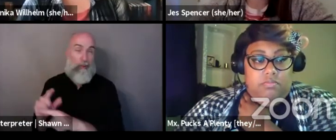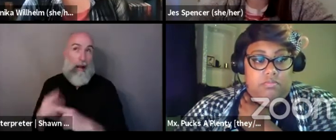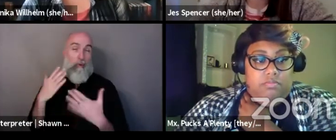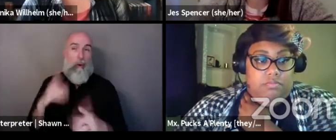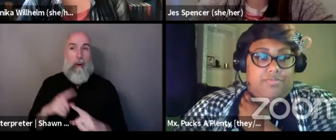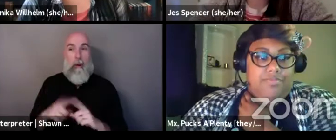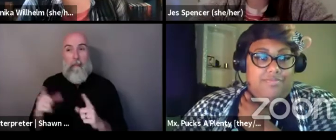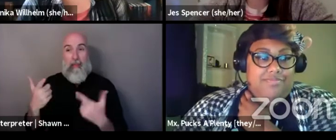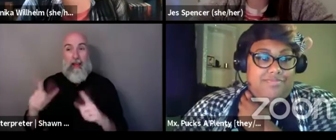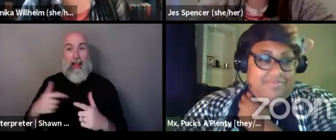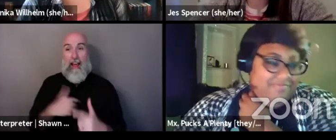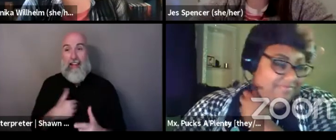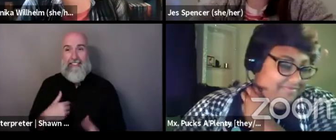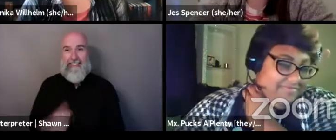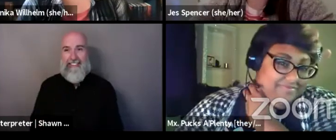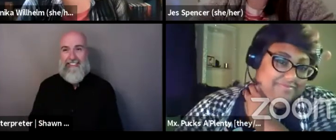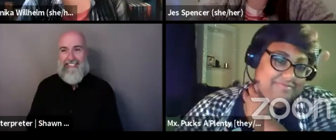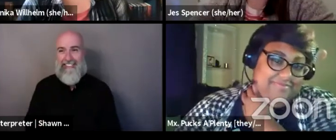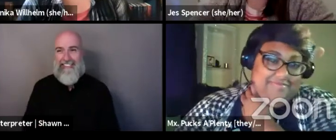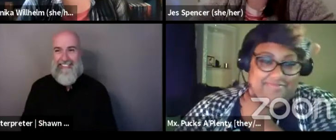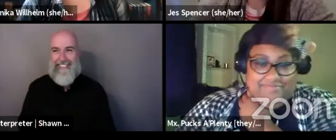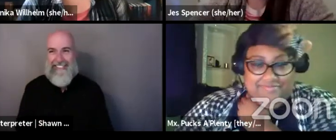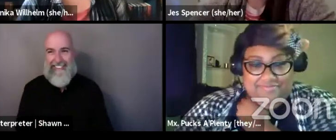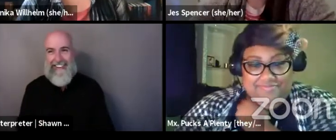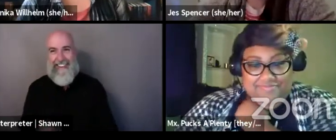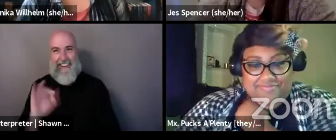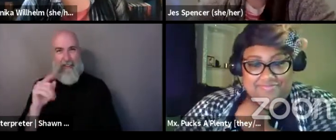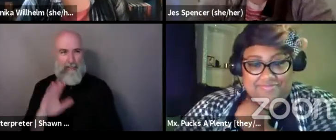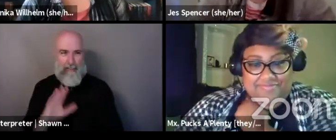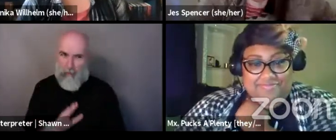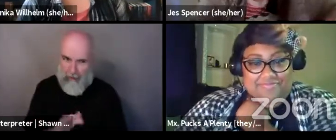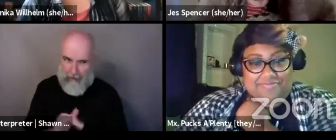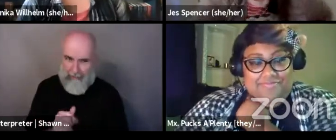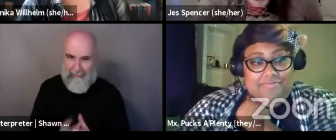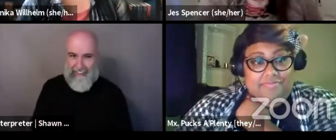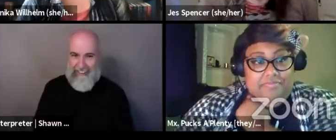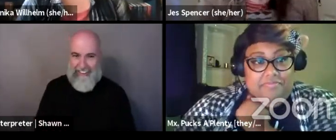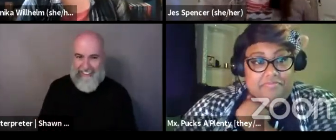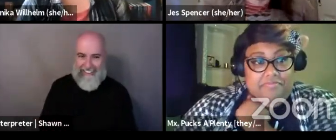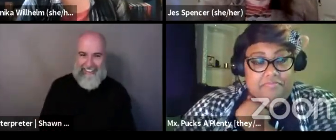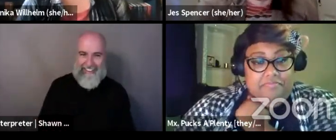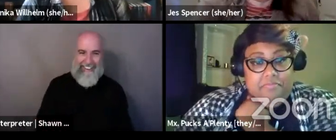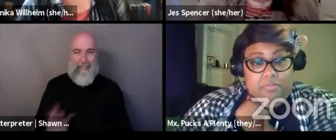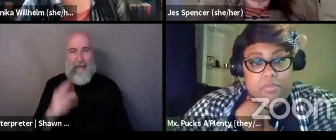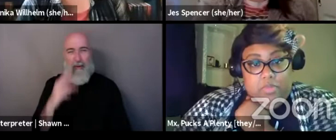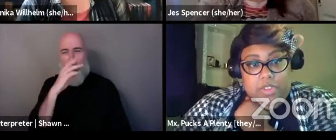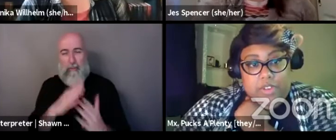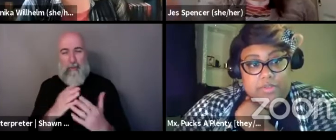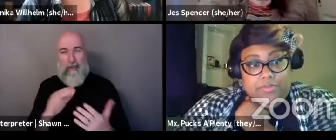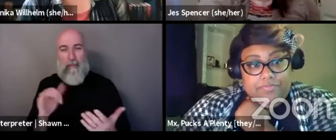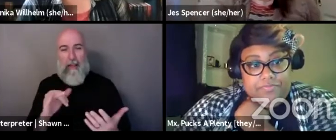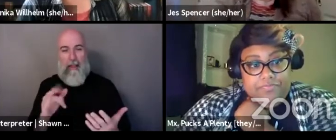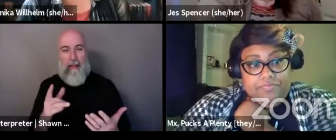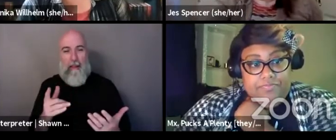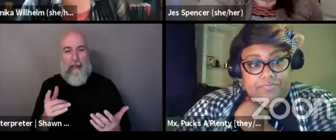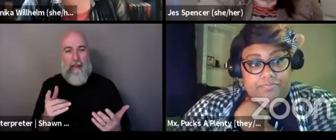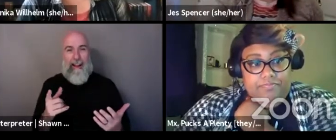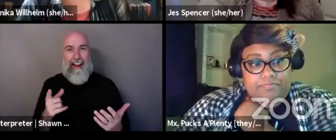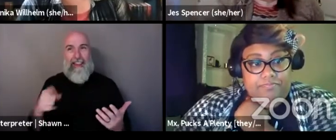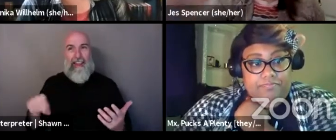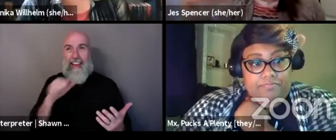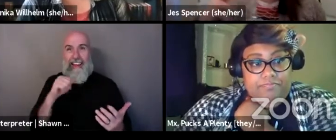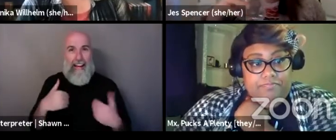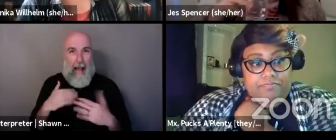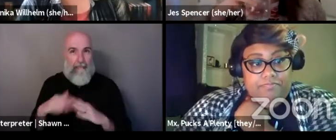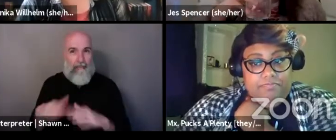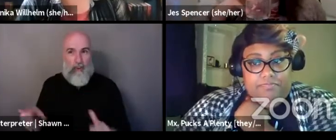us. Faith! I was like, wait. I was like, no, that's, you know, not like weird, but like, you know, when they just give it, like, they didn't have